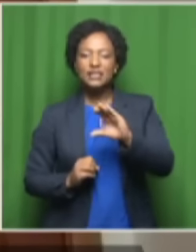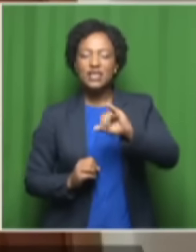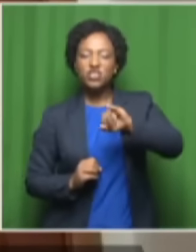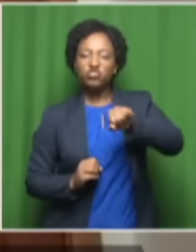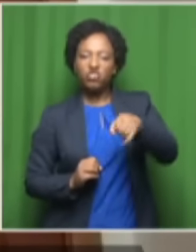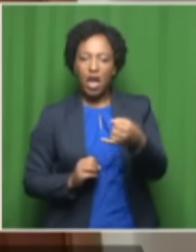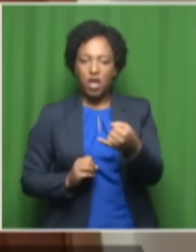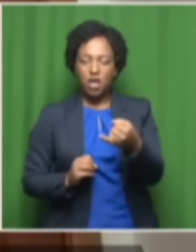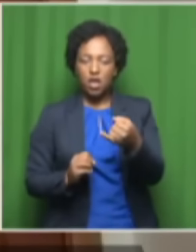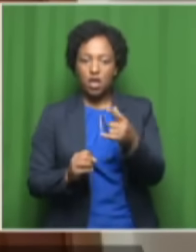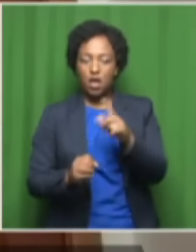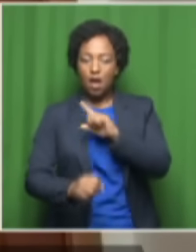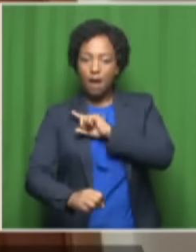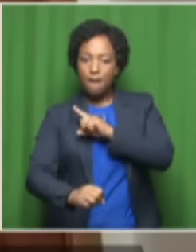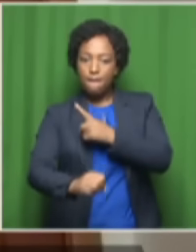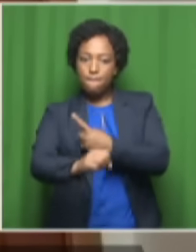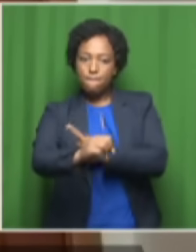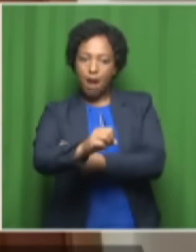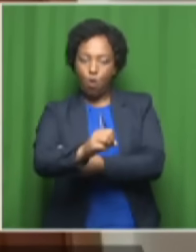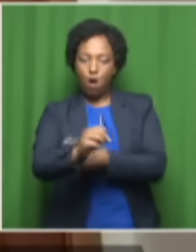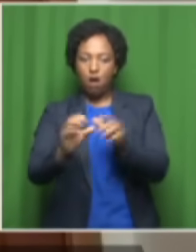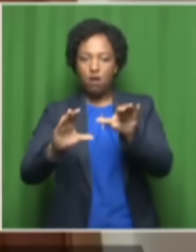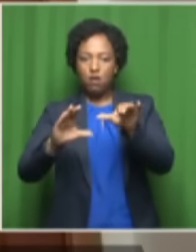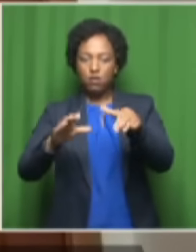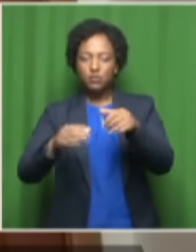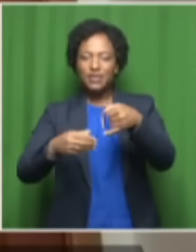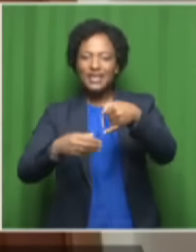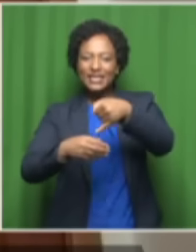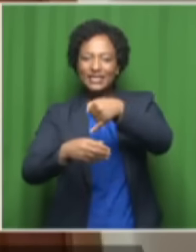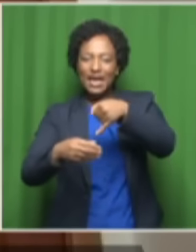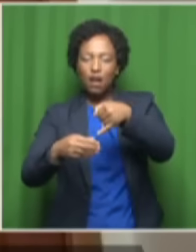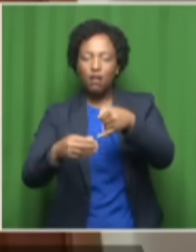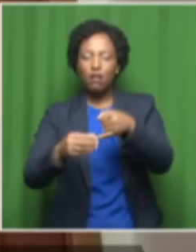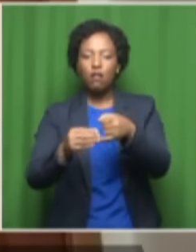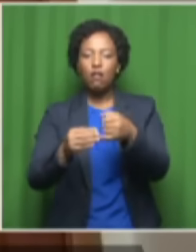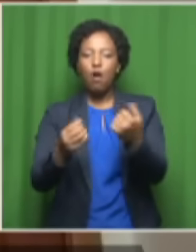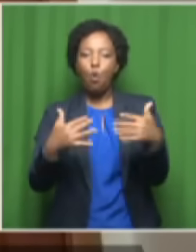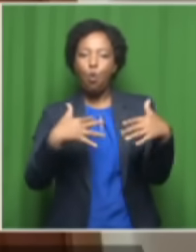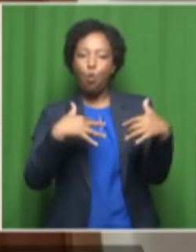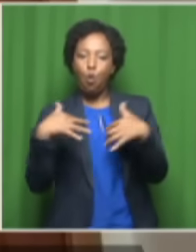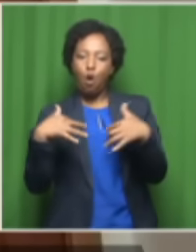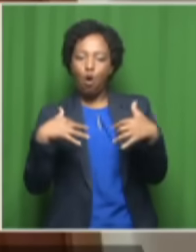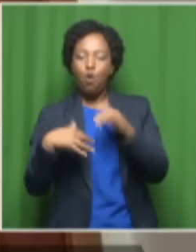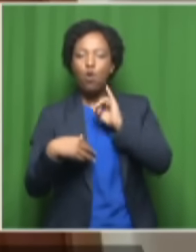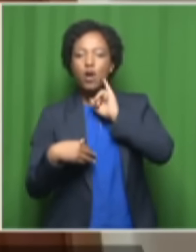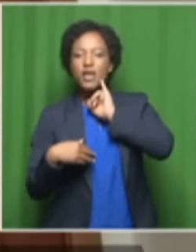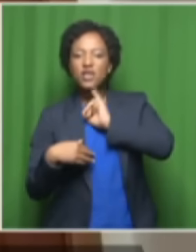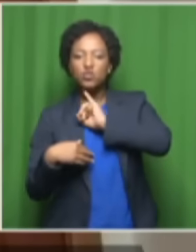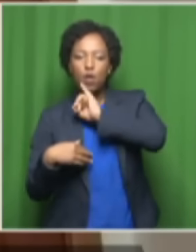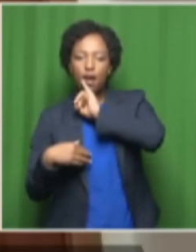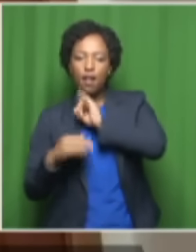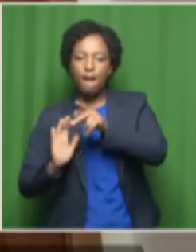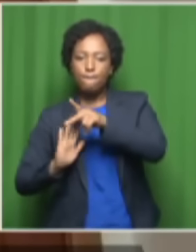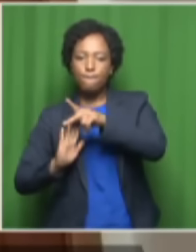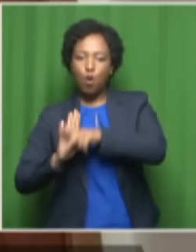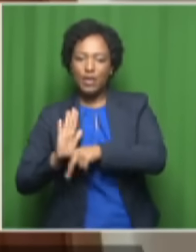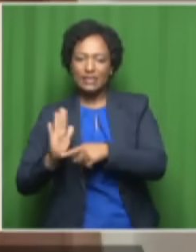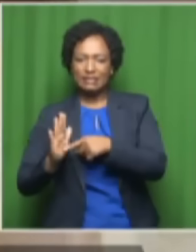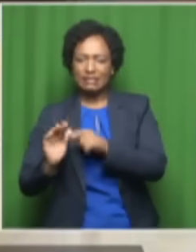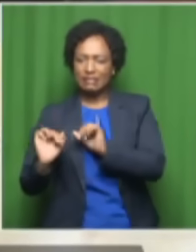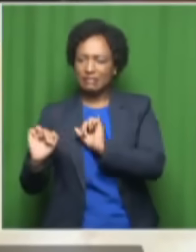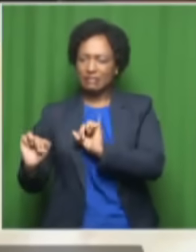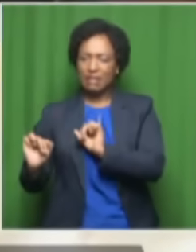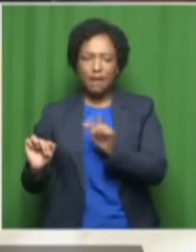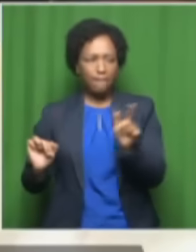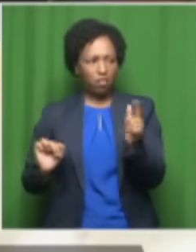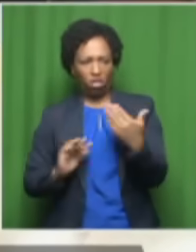into internal or domestic Israeli decision-making and policy-making. All right. So, I mean, that in a